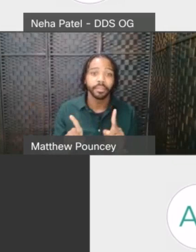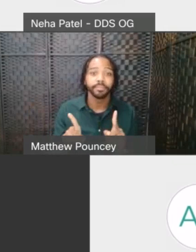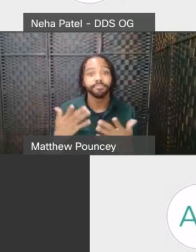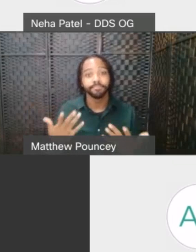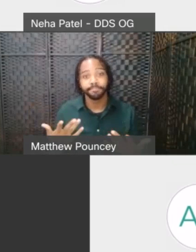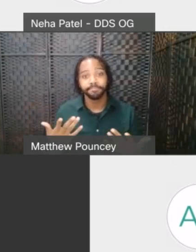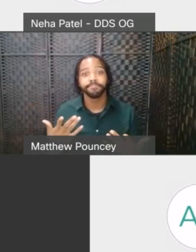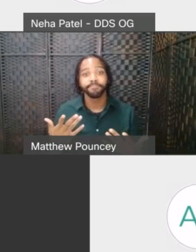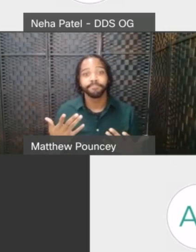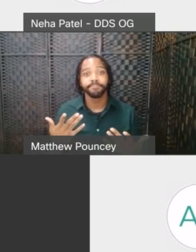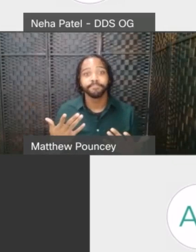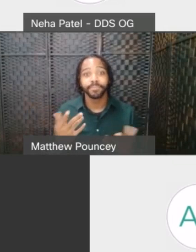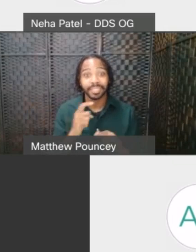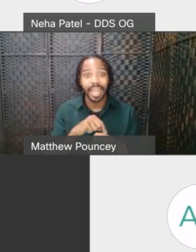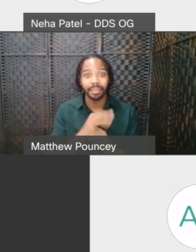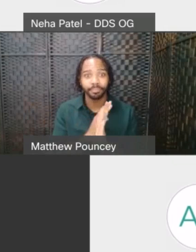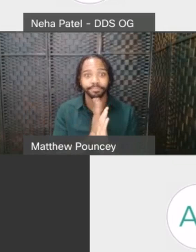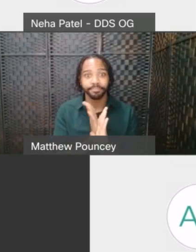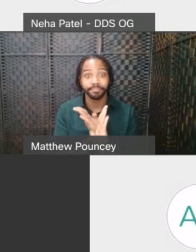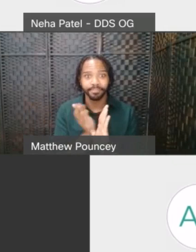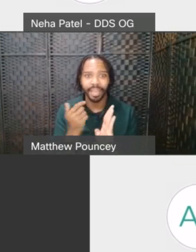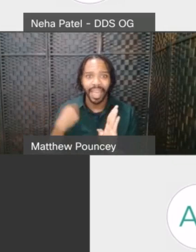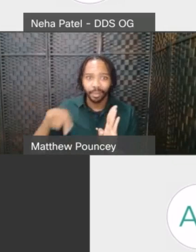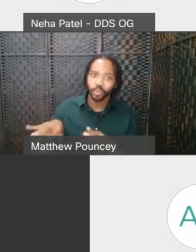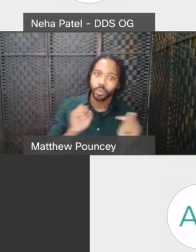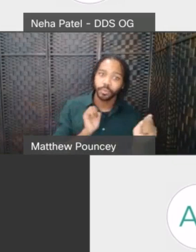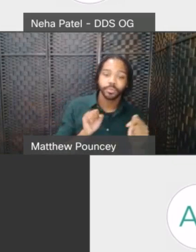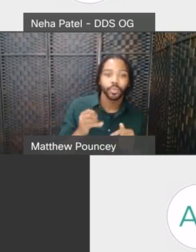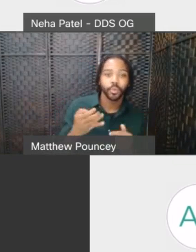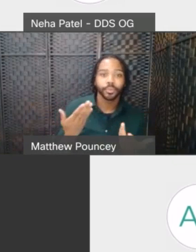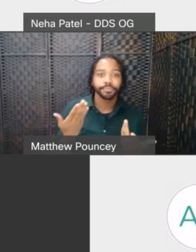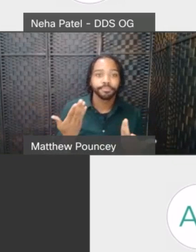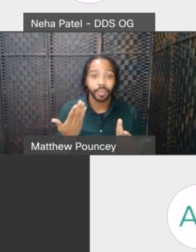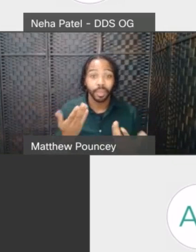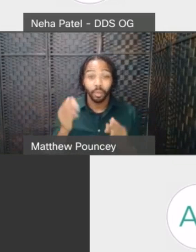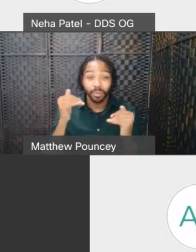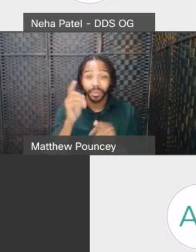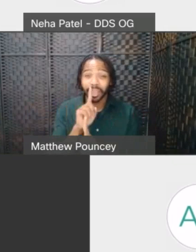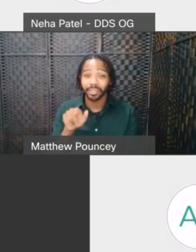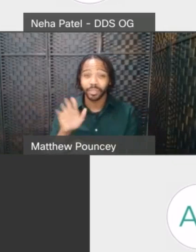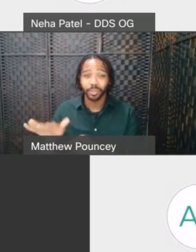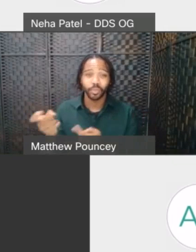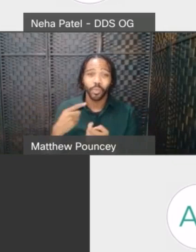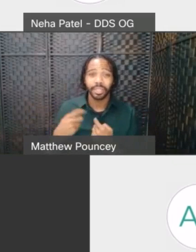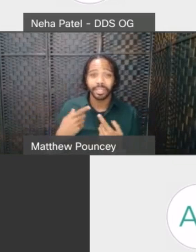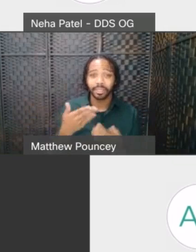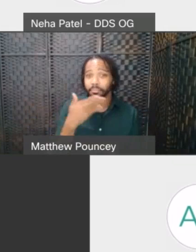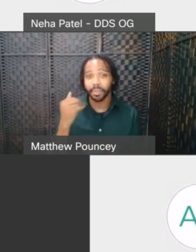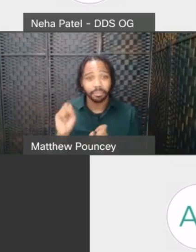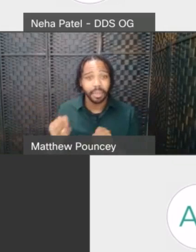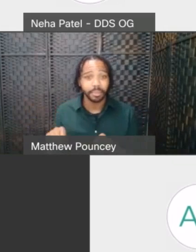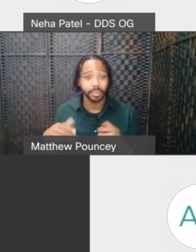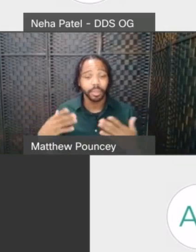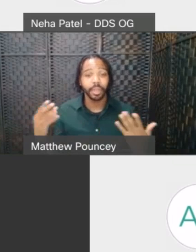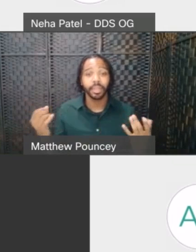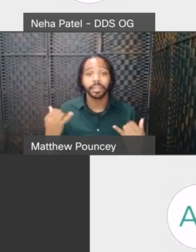that is where we are. I have to move on. So I hope that we've answered your questions as well as we could